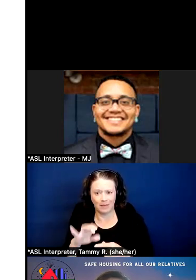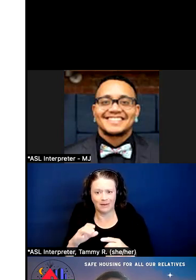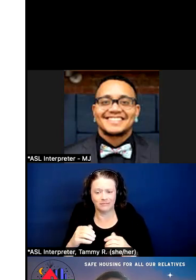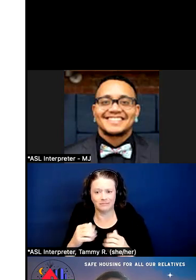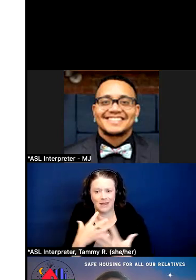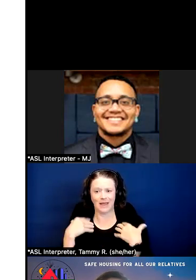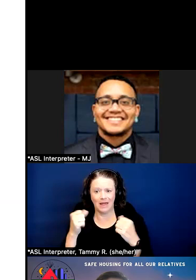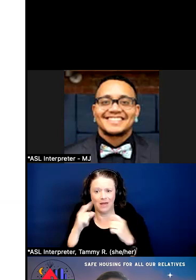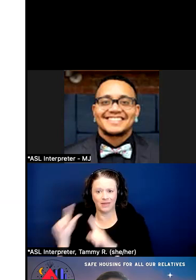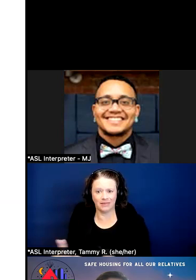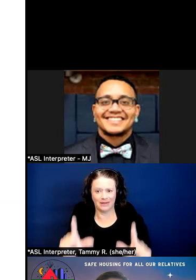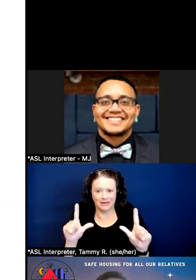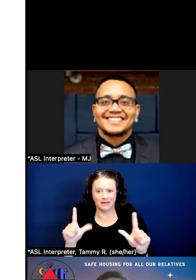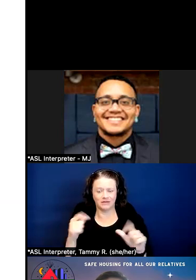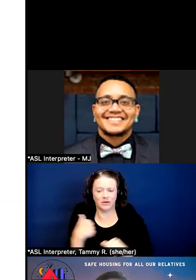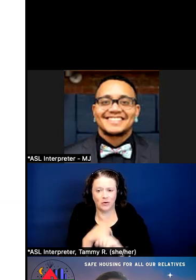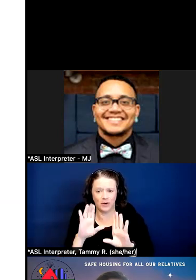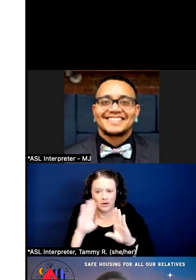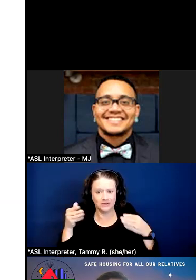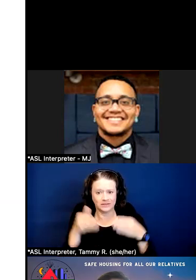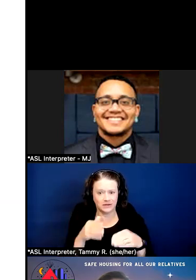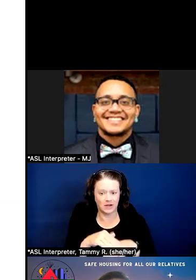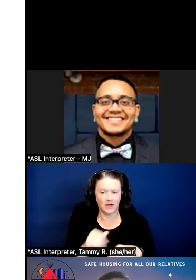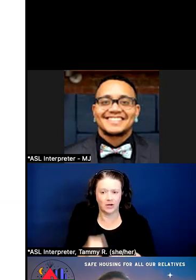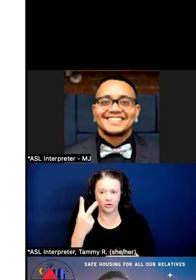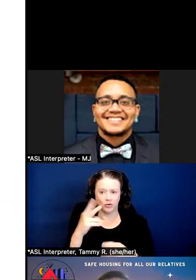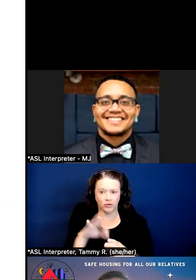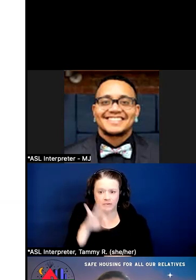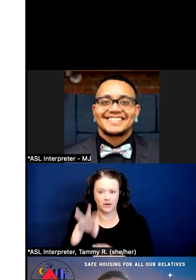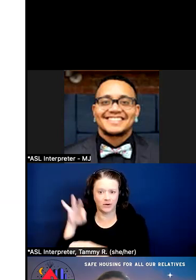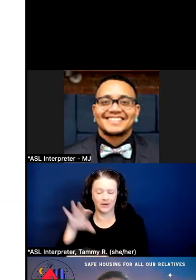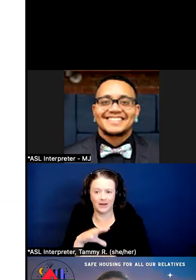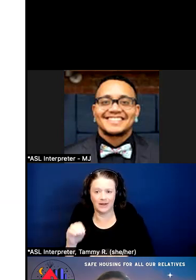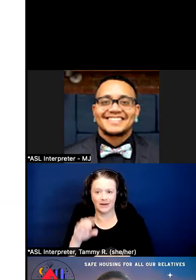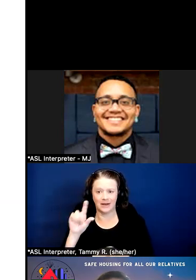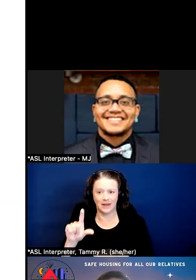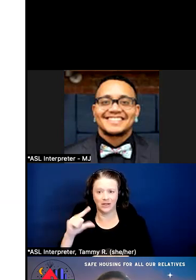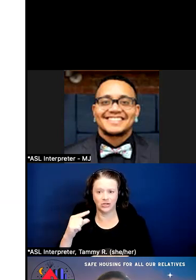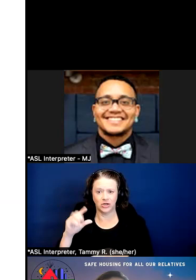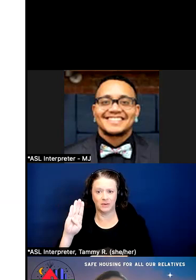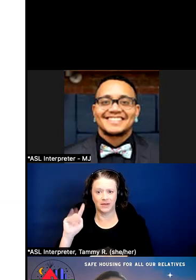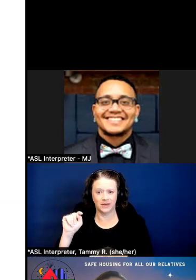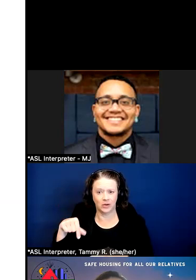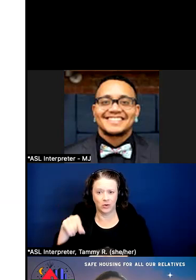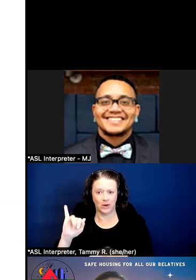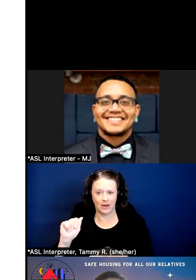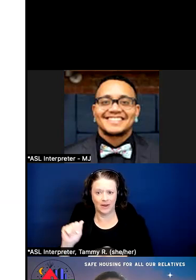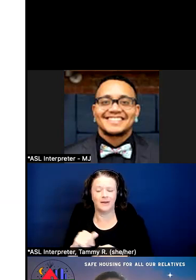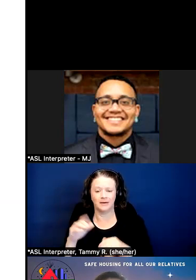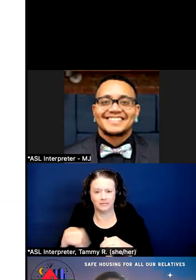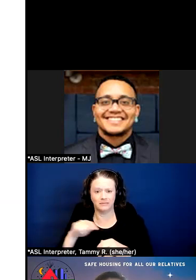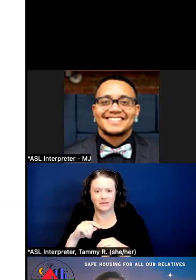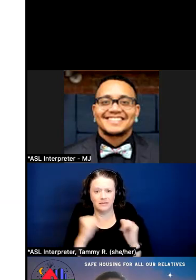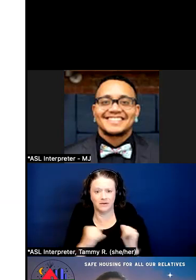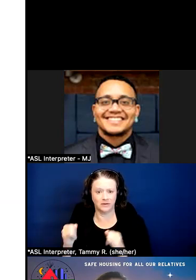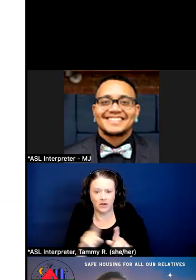centering Two-Spirit and our LGBTQAI relatives, looking at mental health and substance misuse, incarcerated